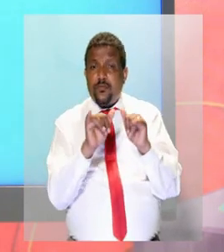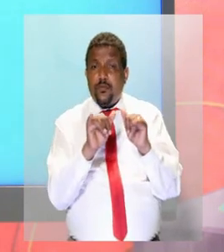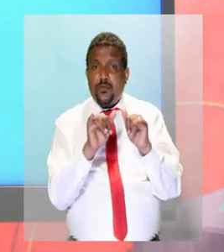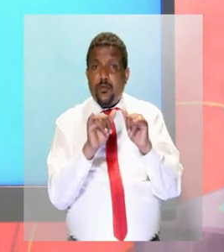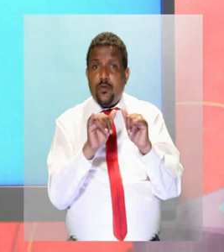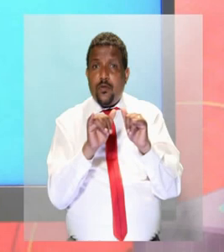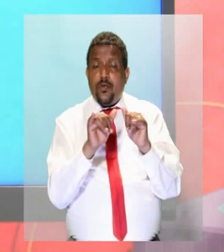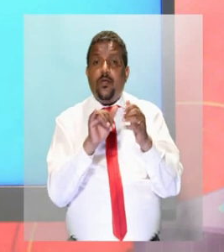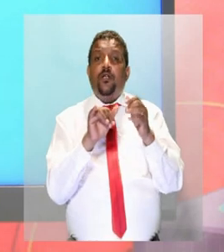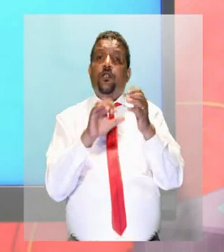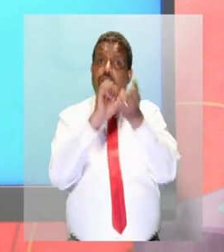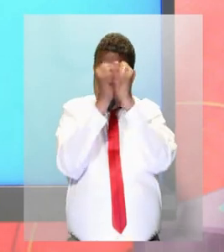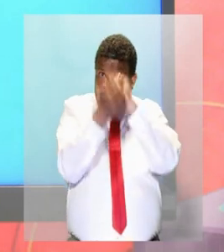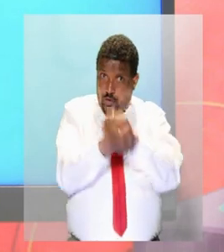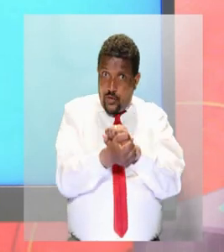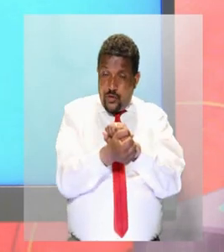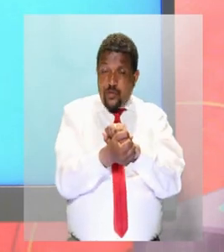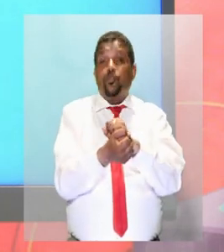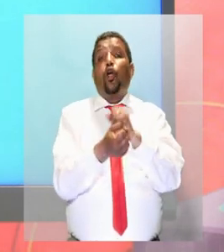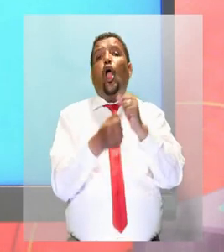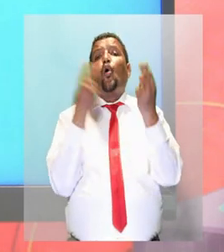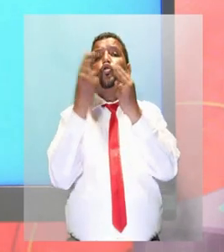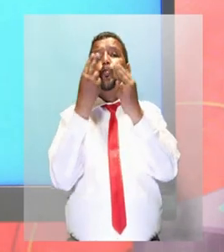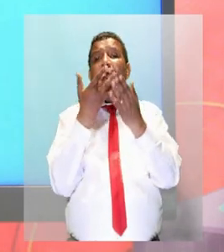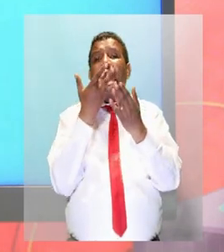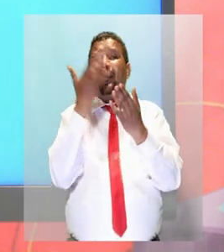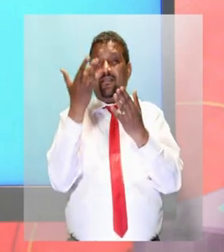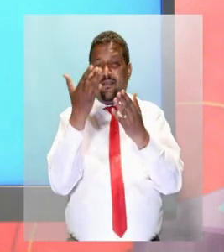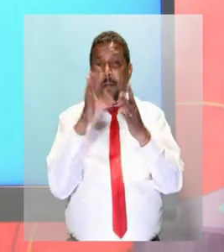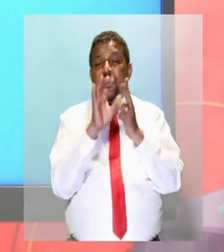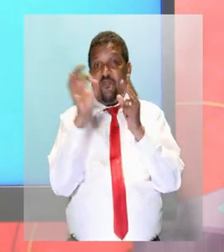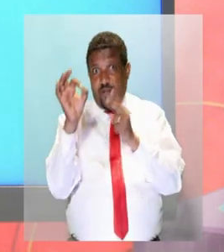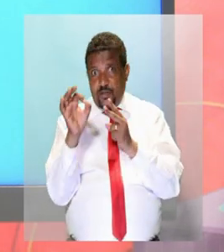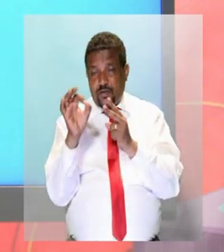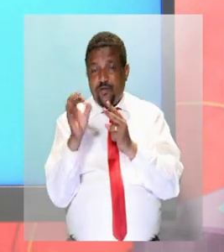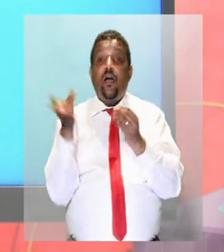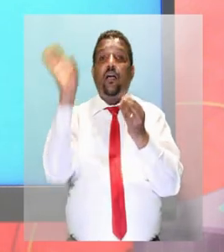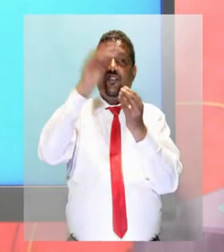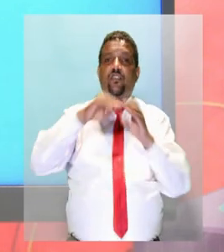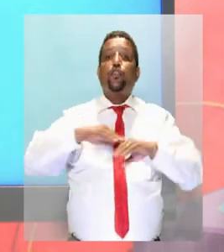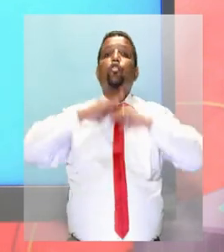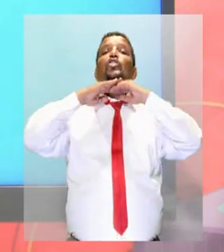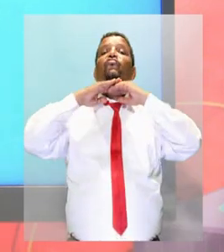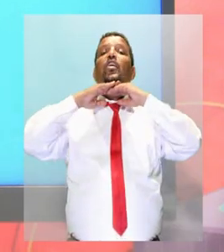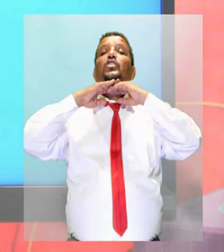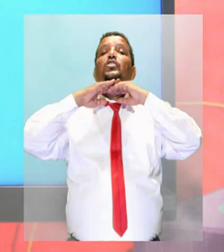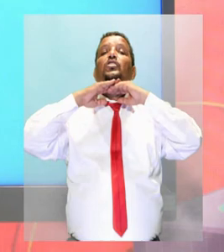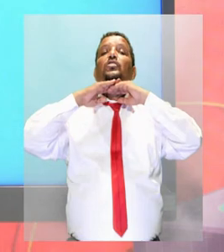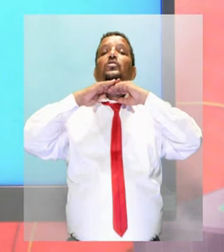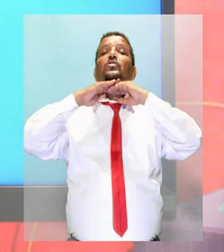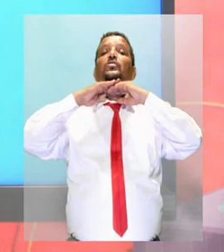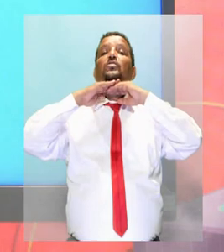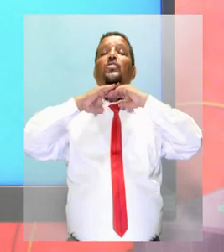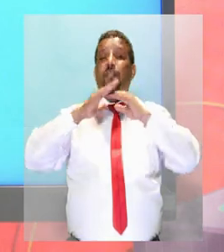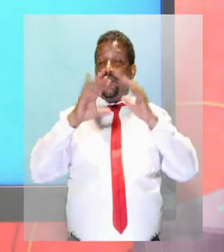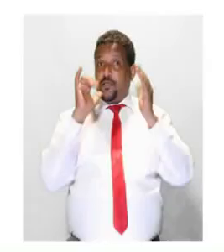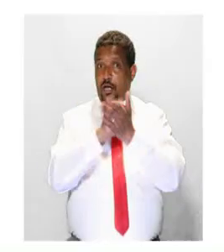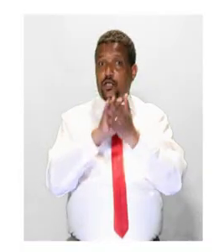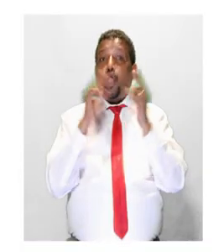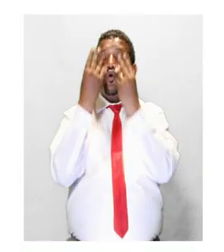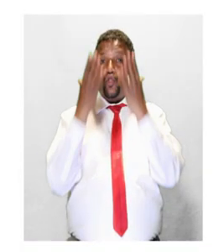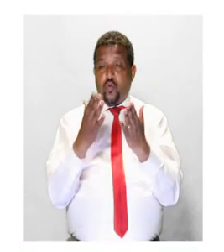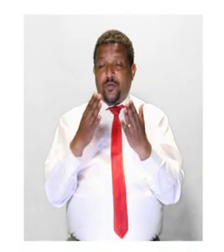If there is a change in the consumer taste or preference, then the additional satisfaction that a consumer gets